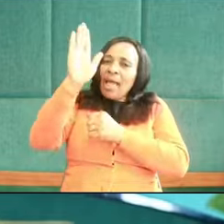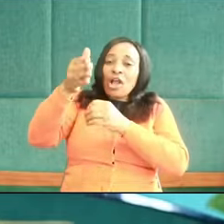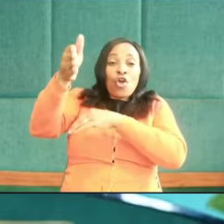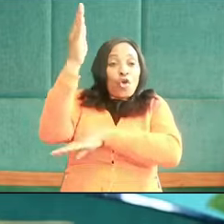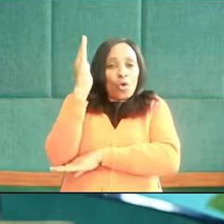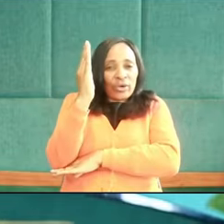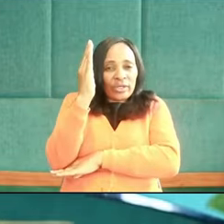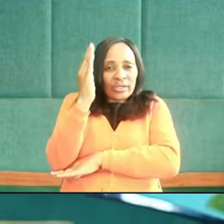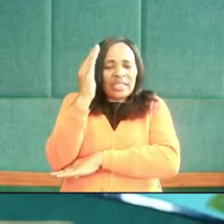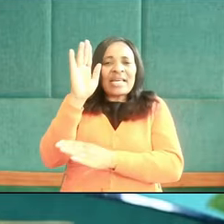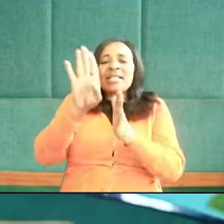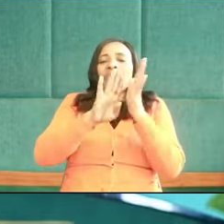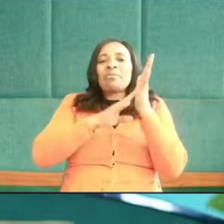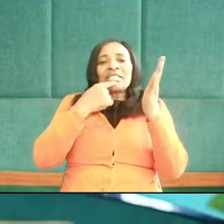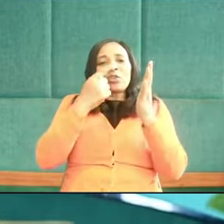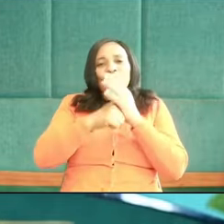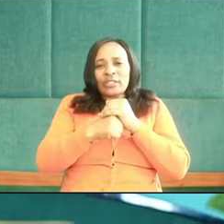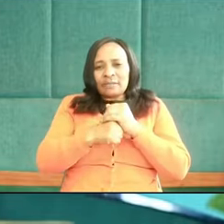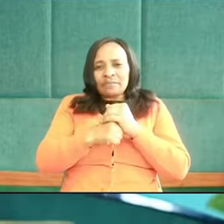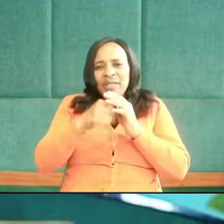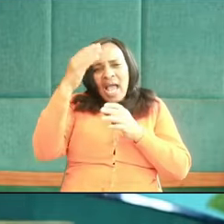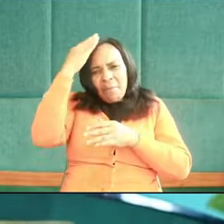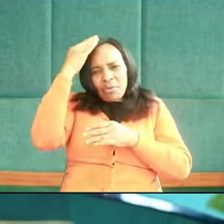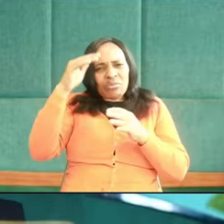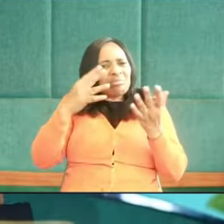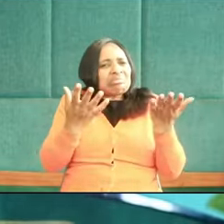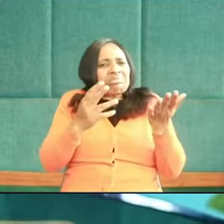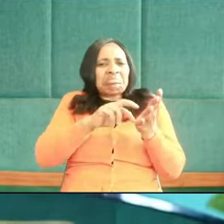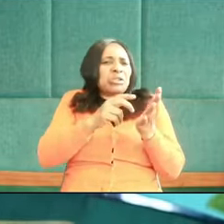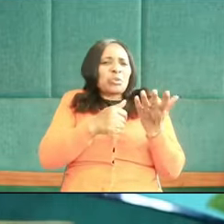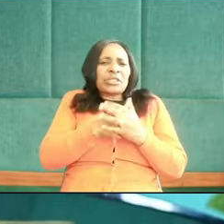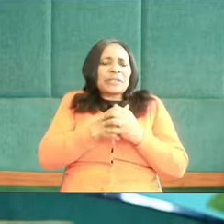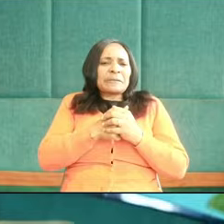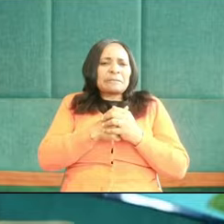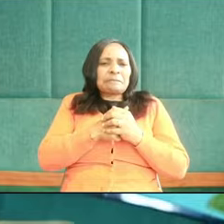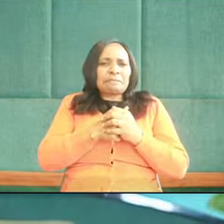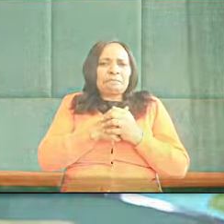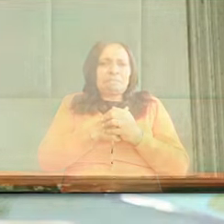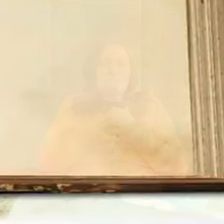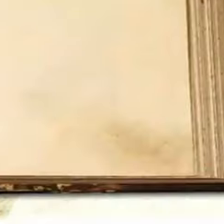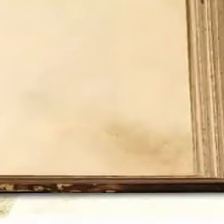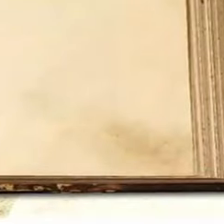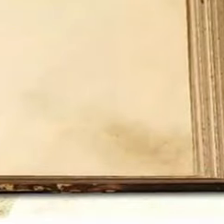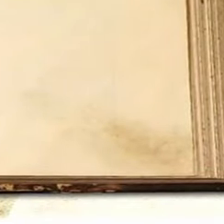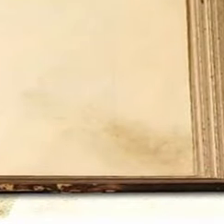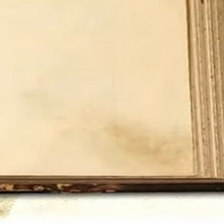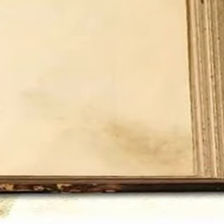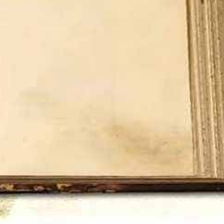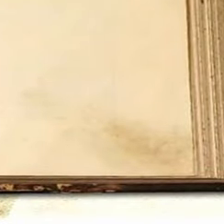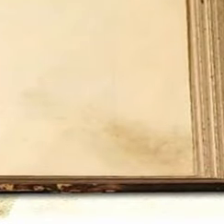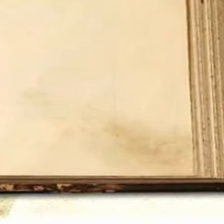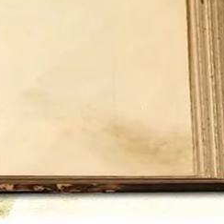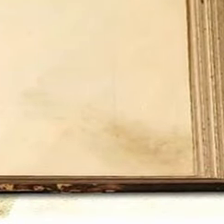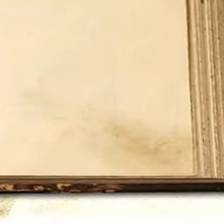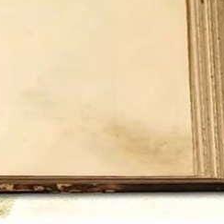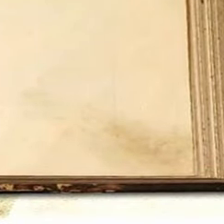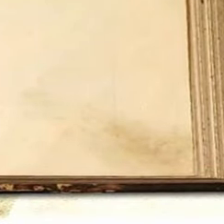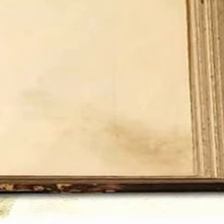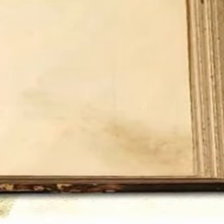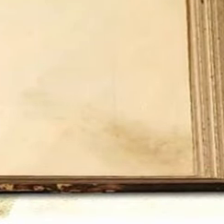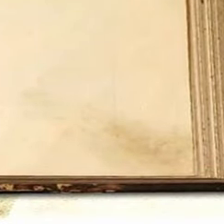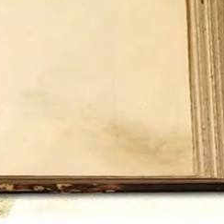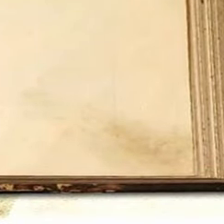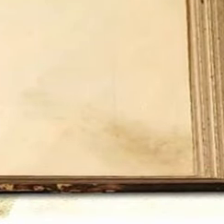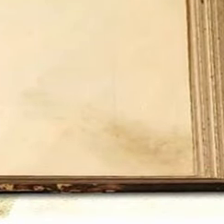you must walk humbly. What's the meaning of humbly? The Hebrew word is sana. Sana means to be lowly, to be